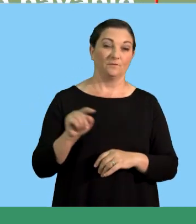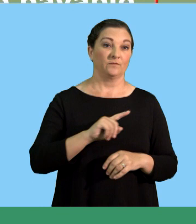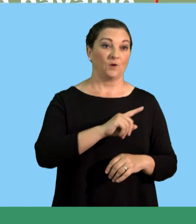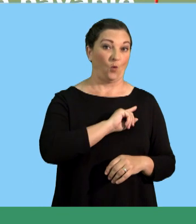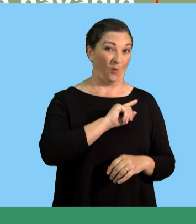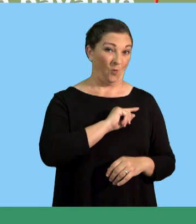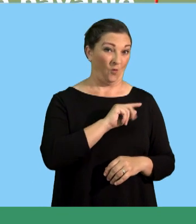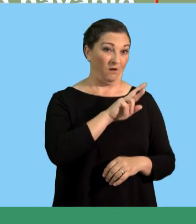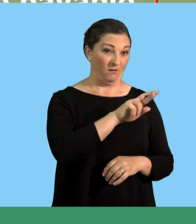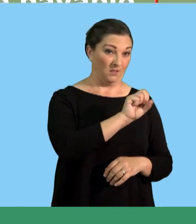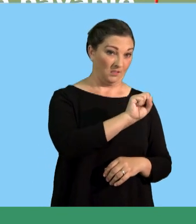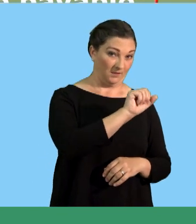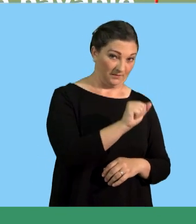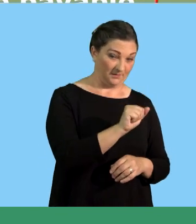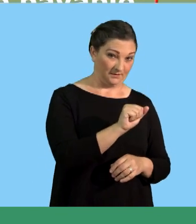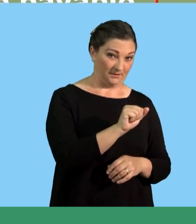wants